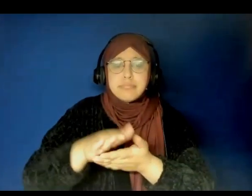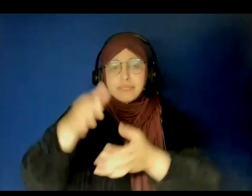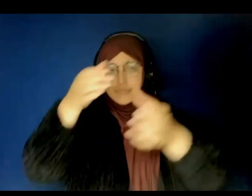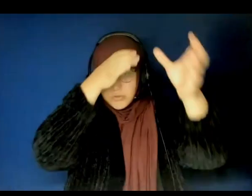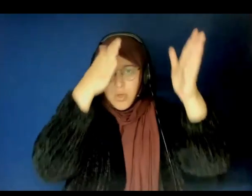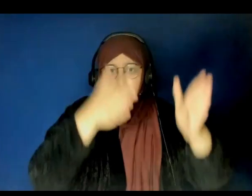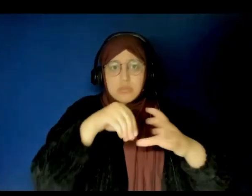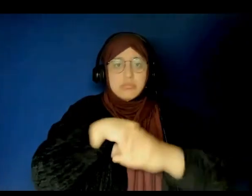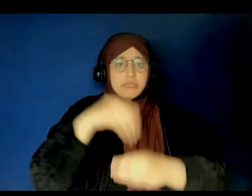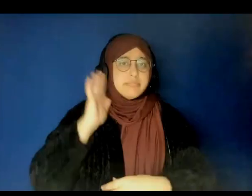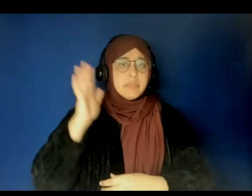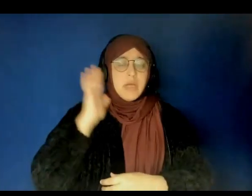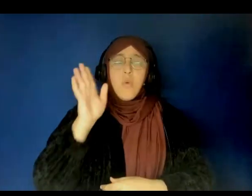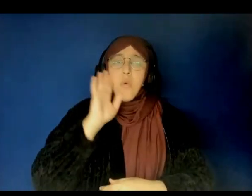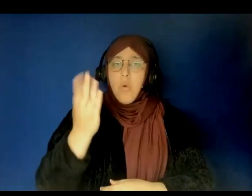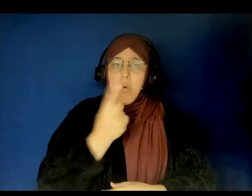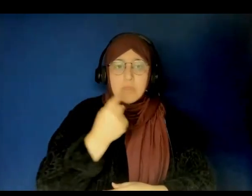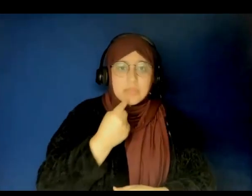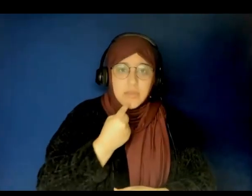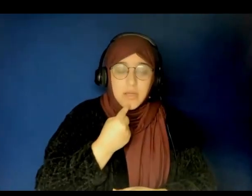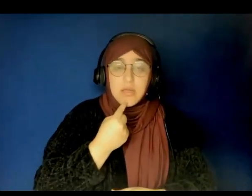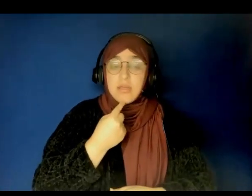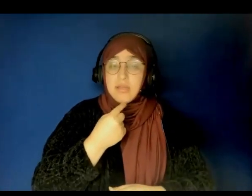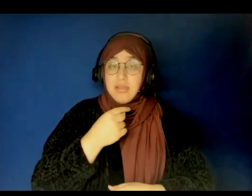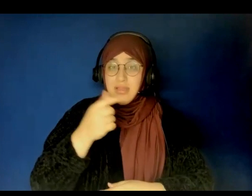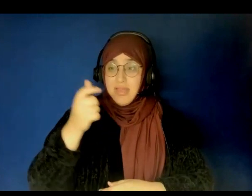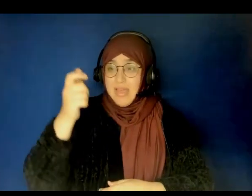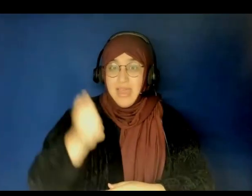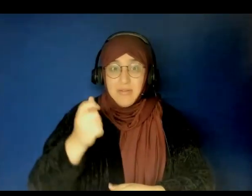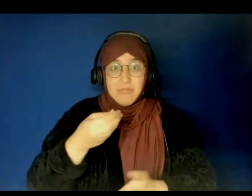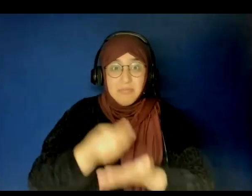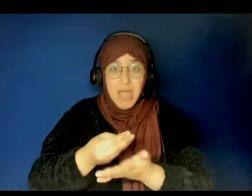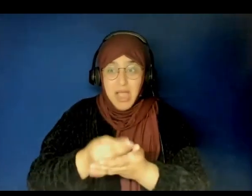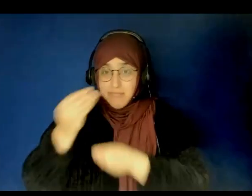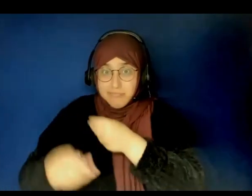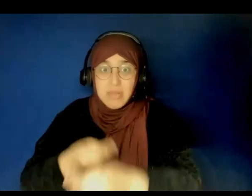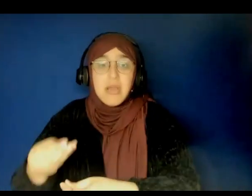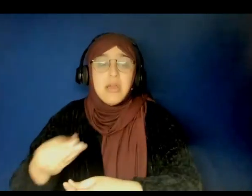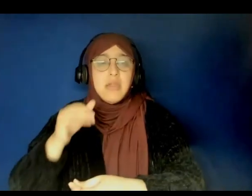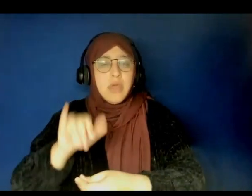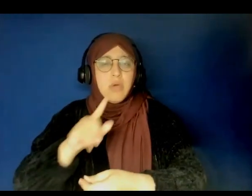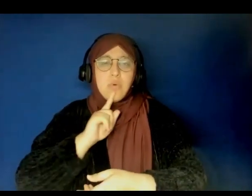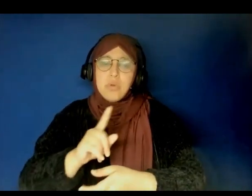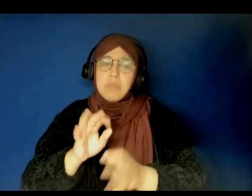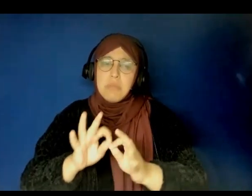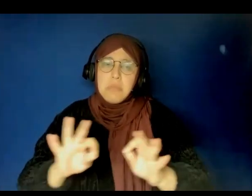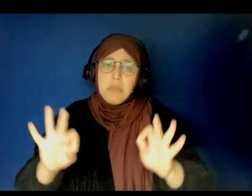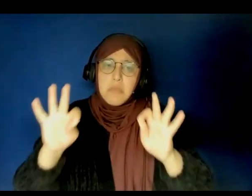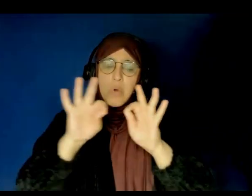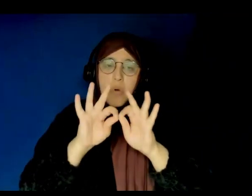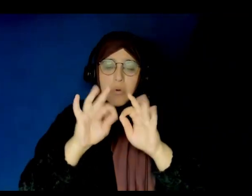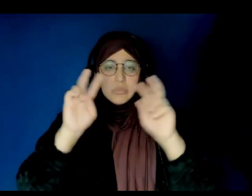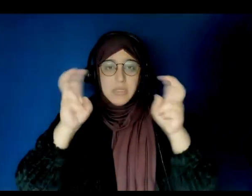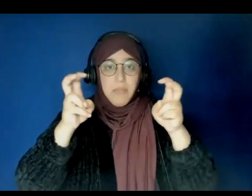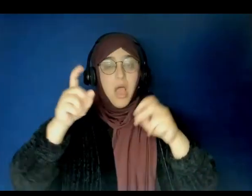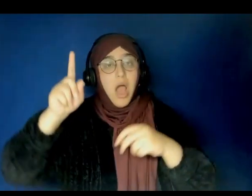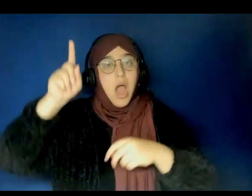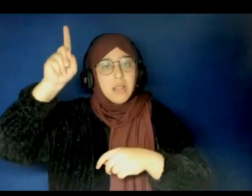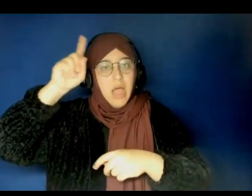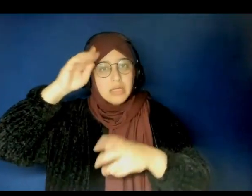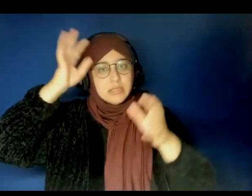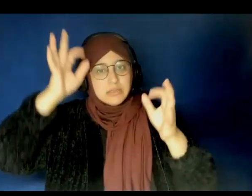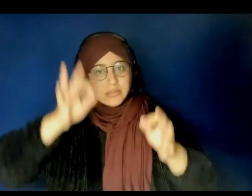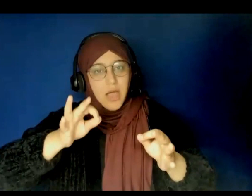say that inheritance was such an important topic that Allah decided to distribute it on his own